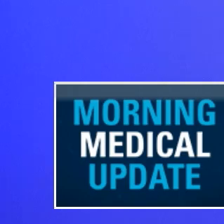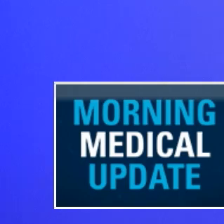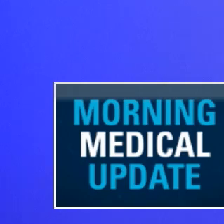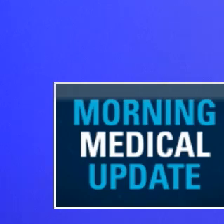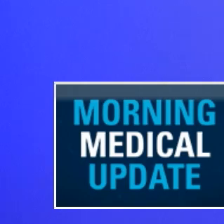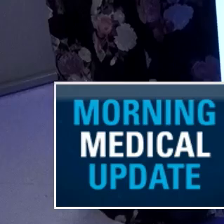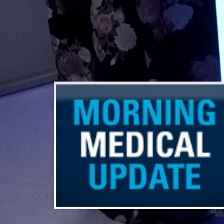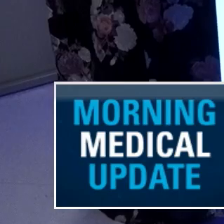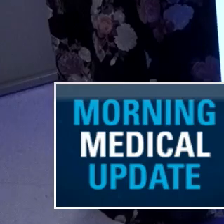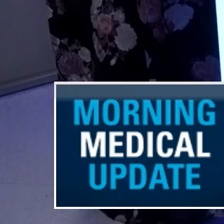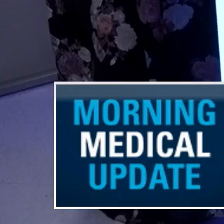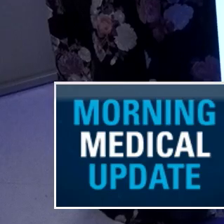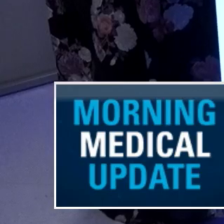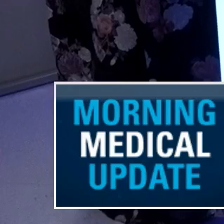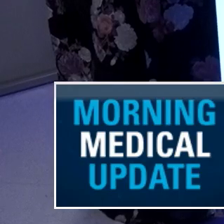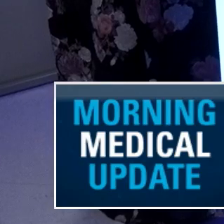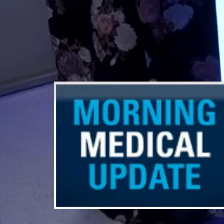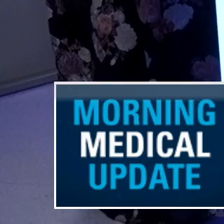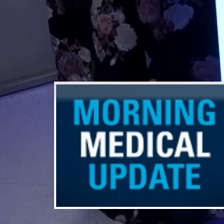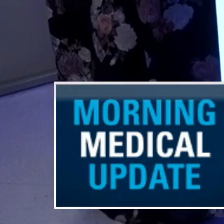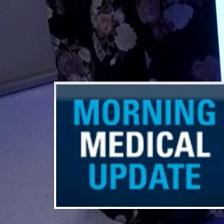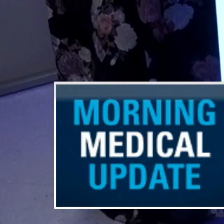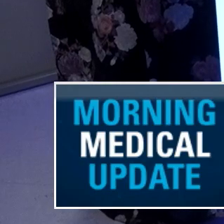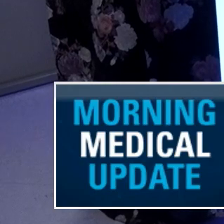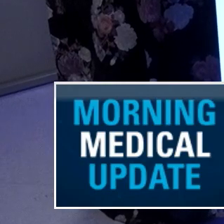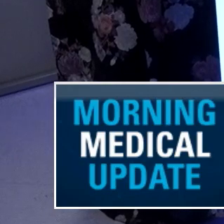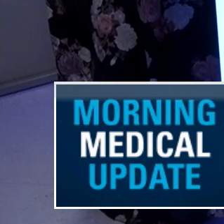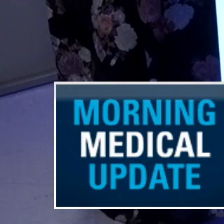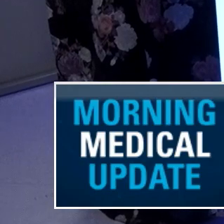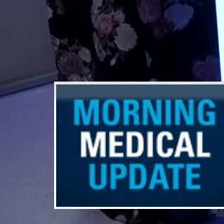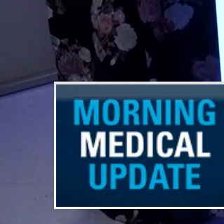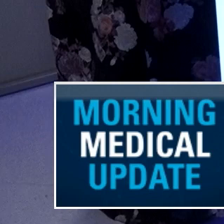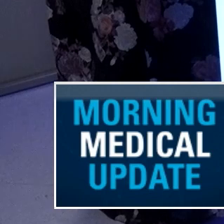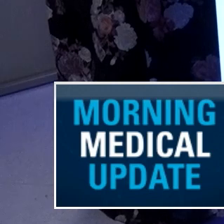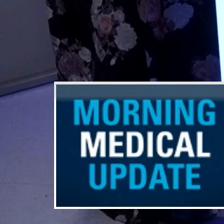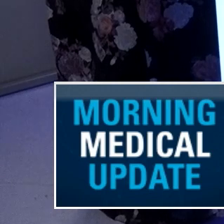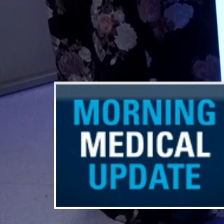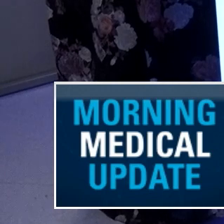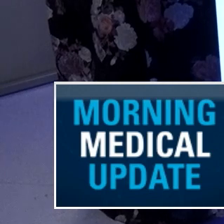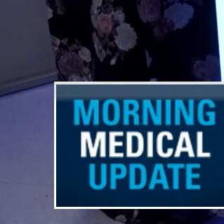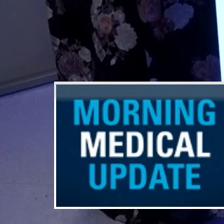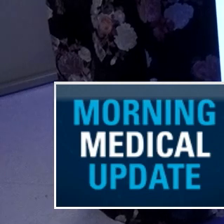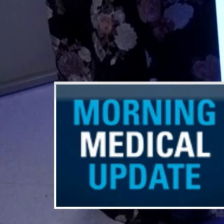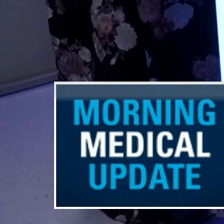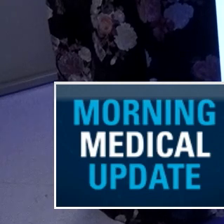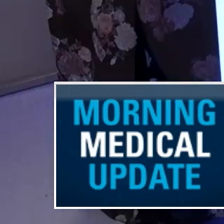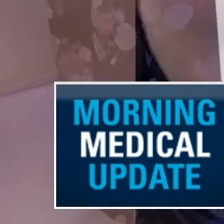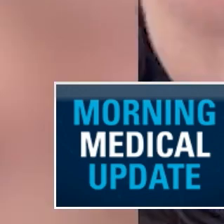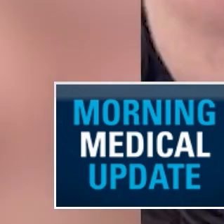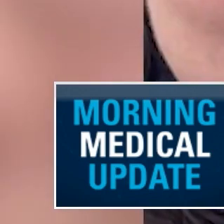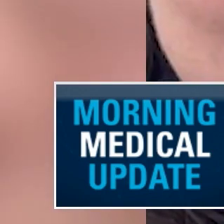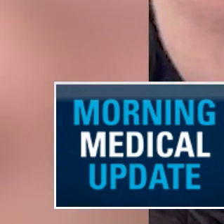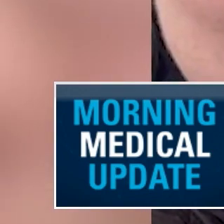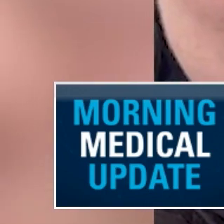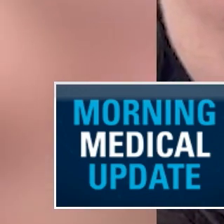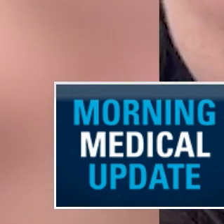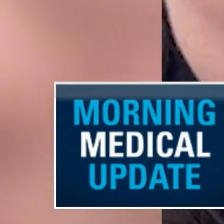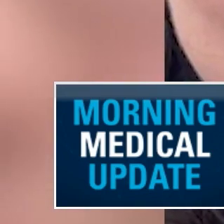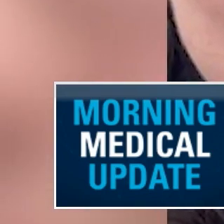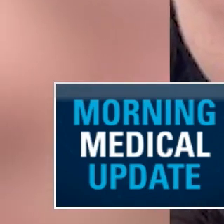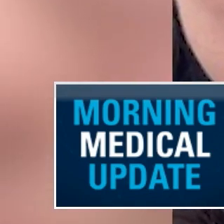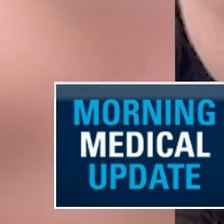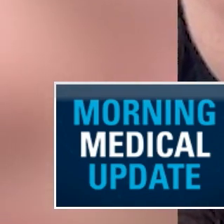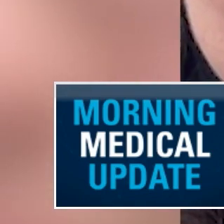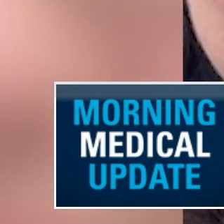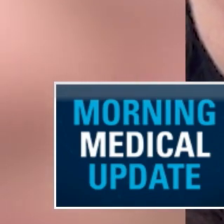that. And you have a lot to share, a lot to offer patients going through that, and a lot of hope. You also shared some photos of you just traveling,